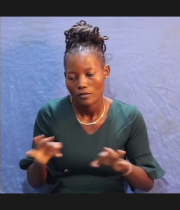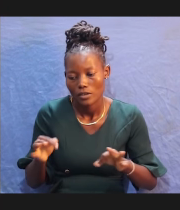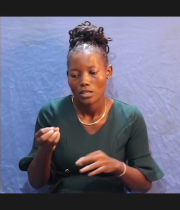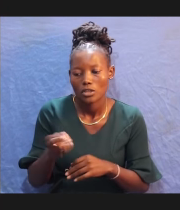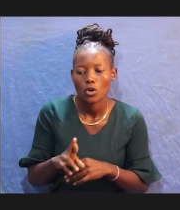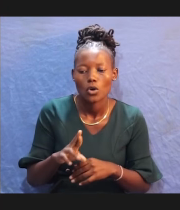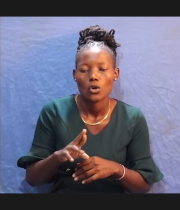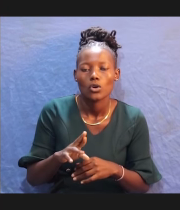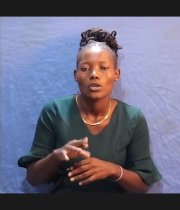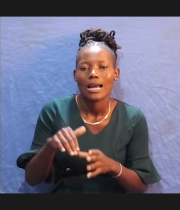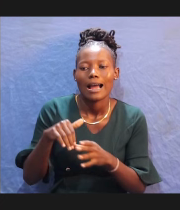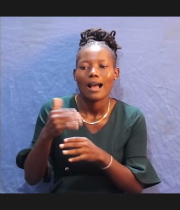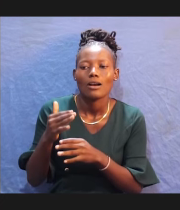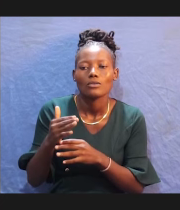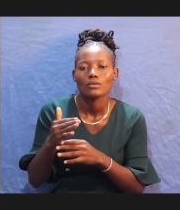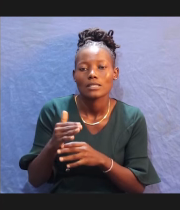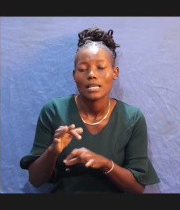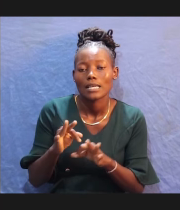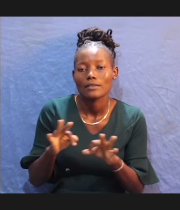field, so they can